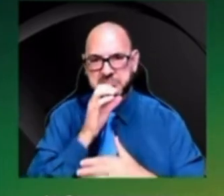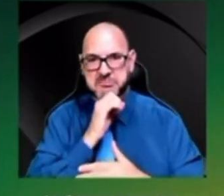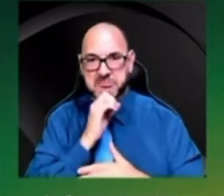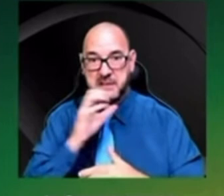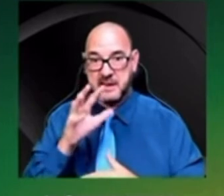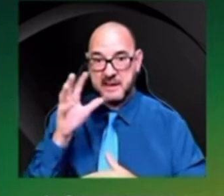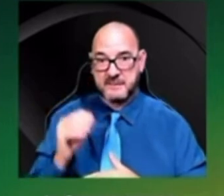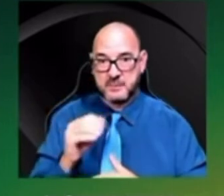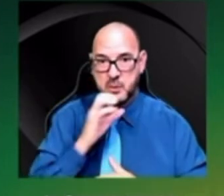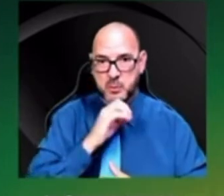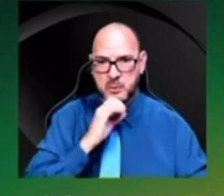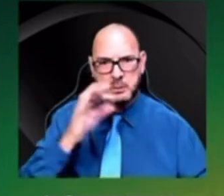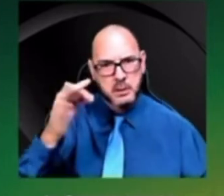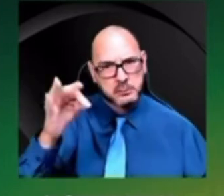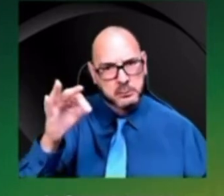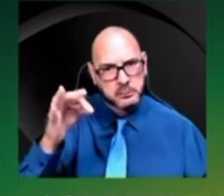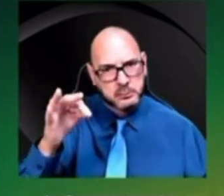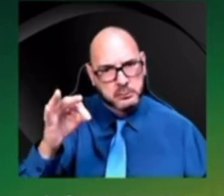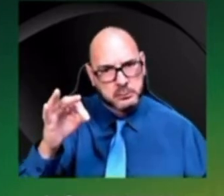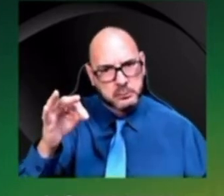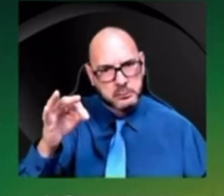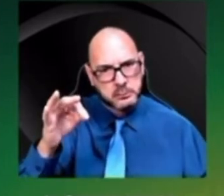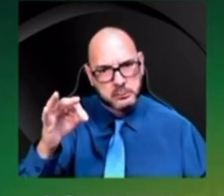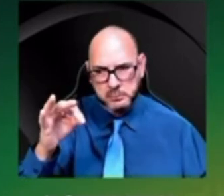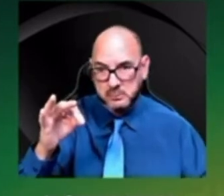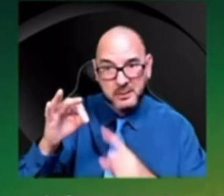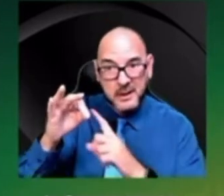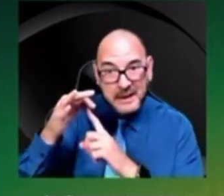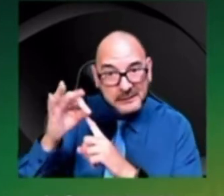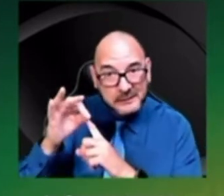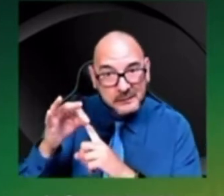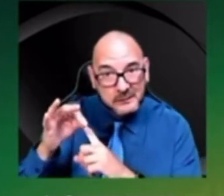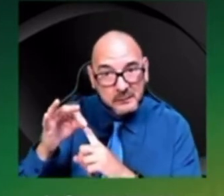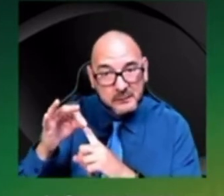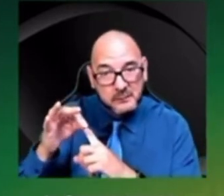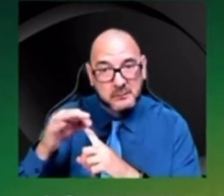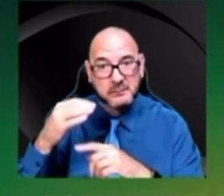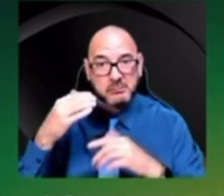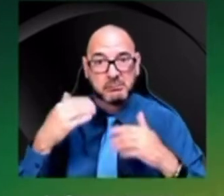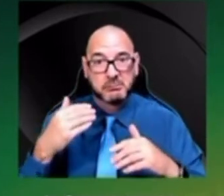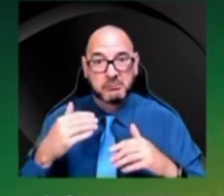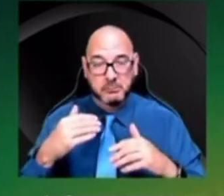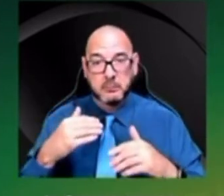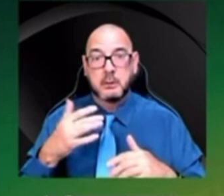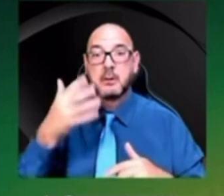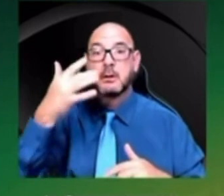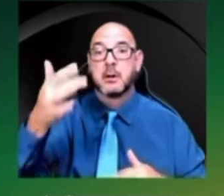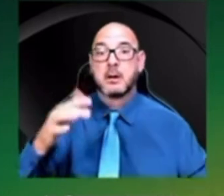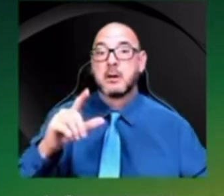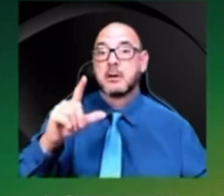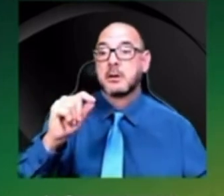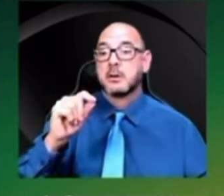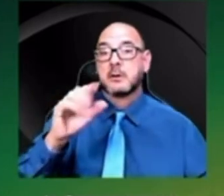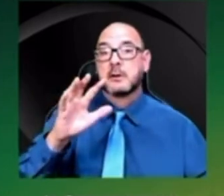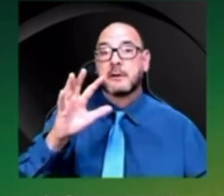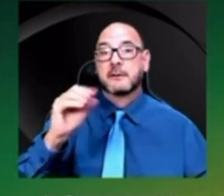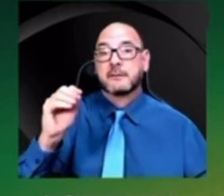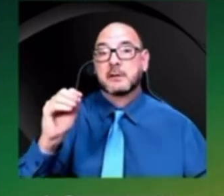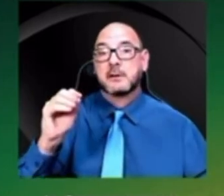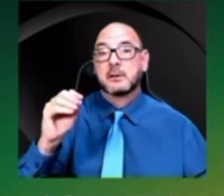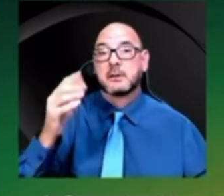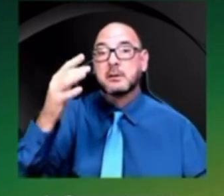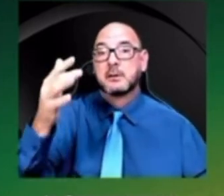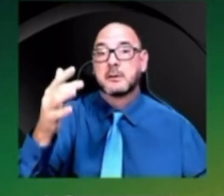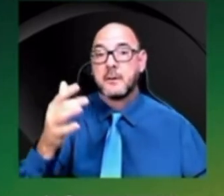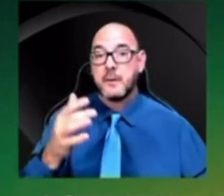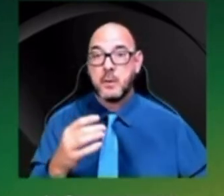initiatives to strengthen our business ties. We have also advanced our work to support democracy and good governance on the continent, which